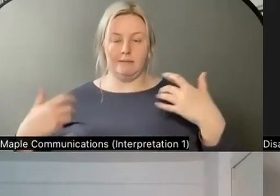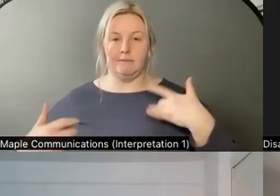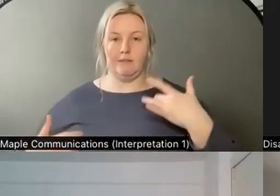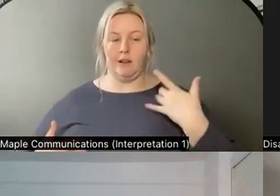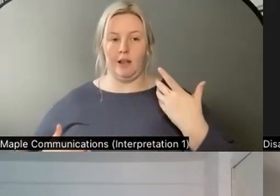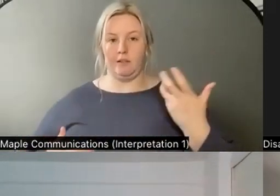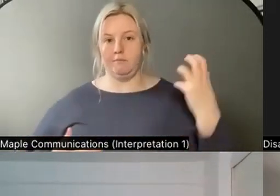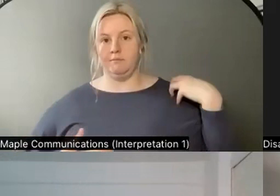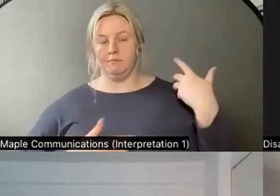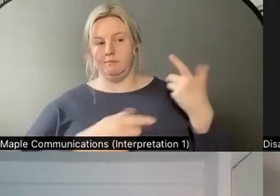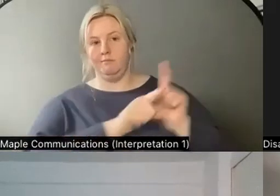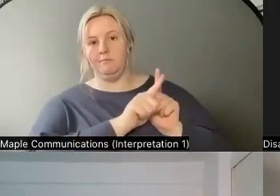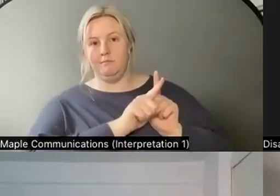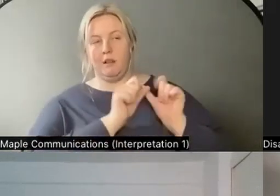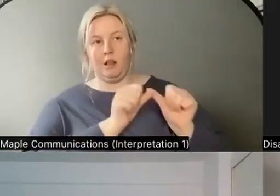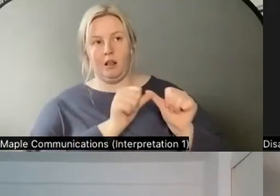because